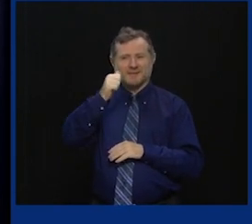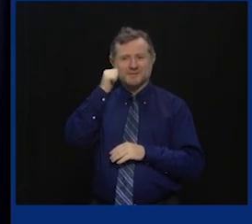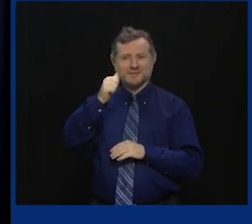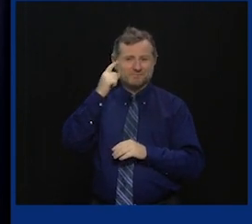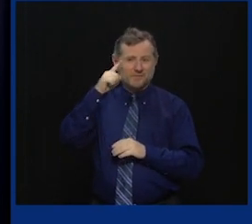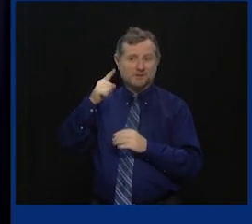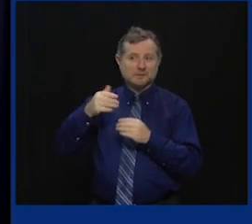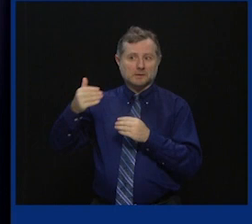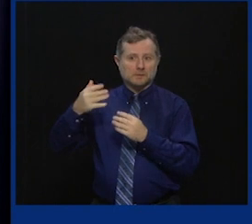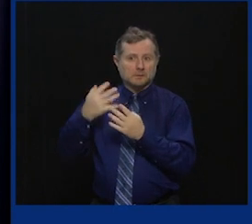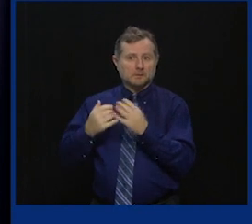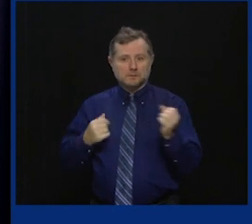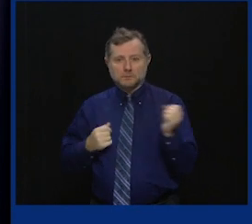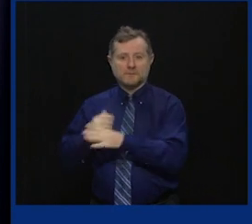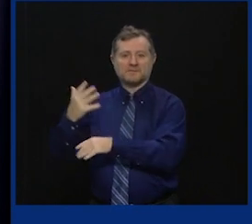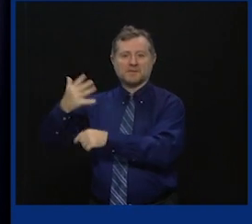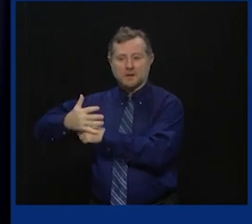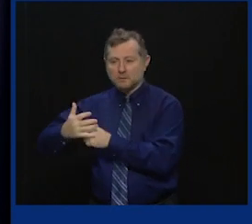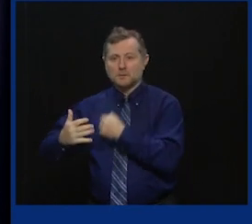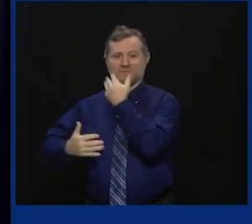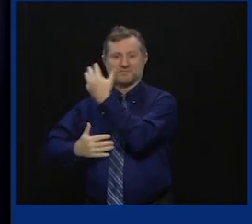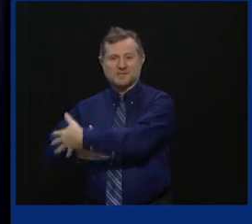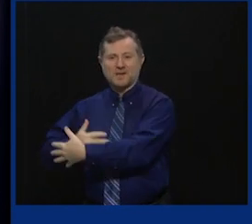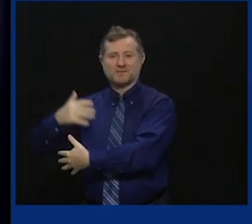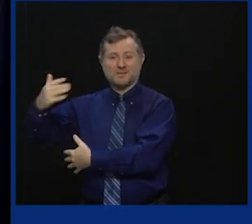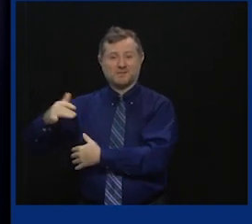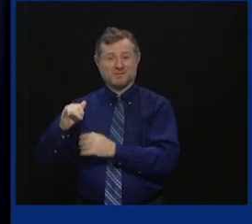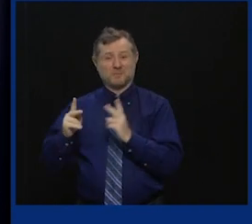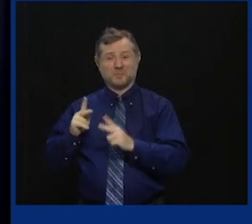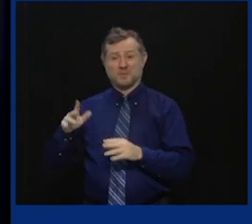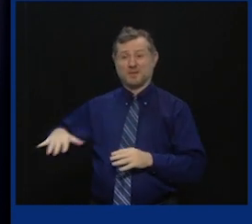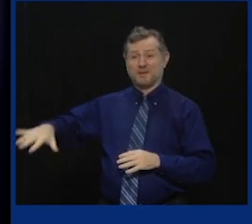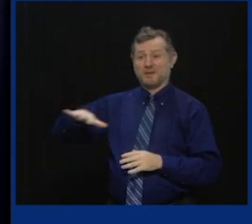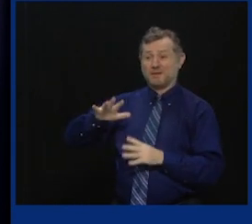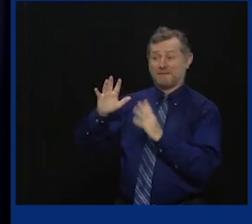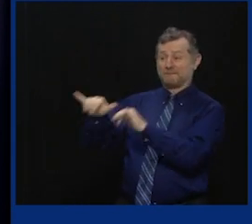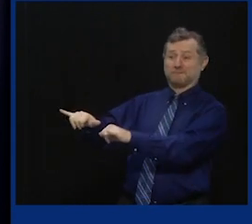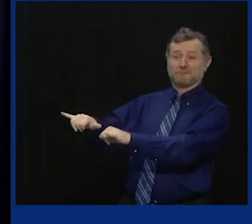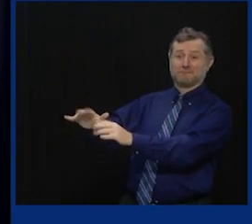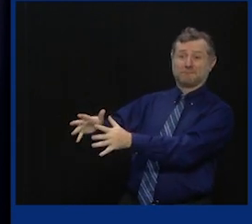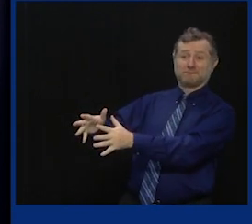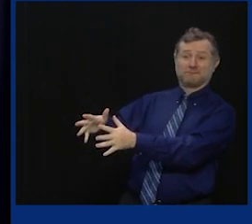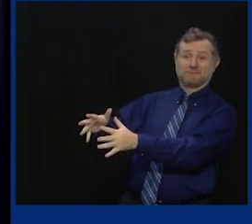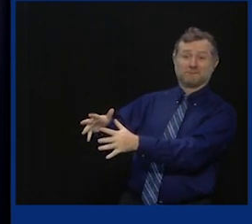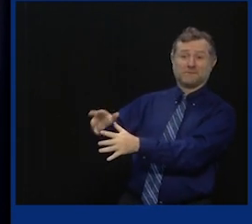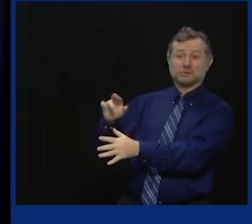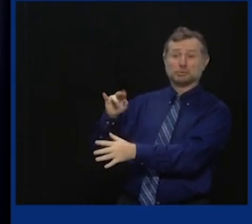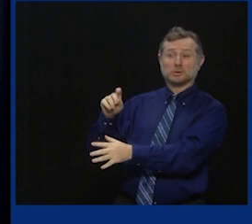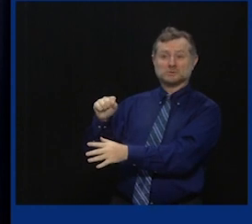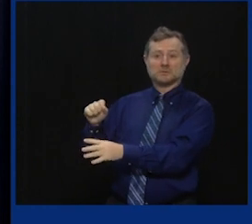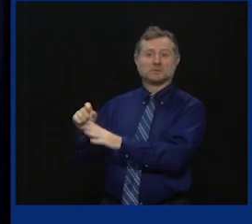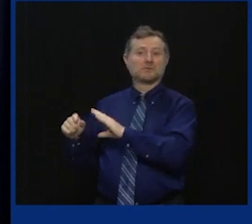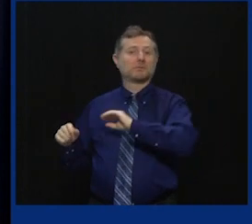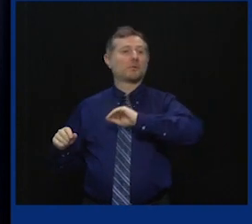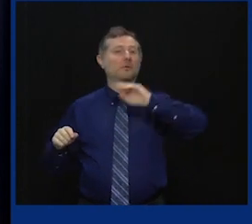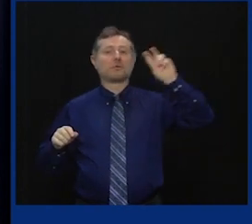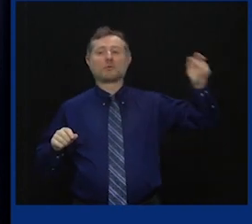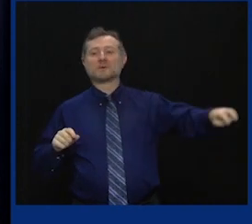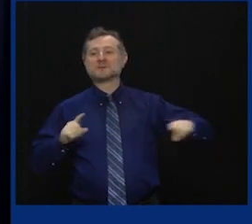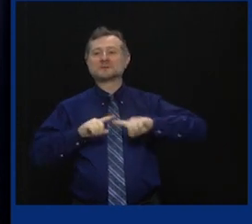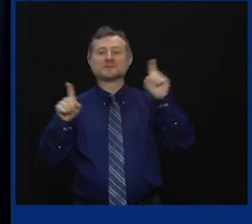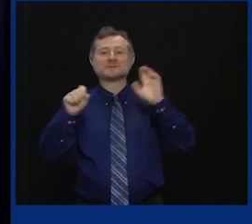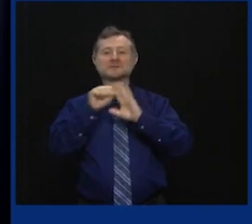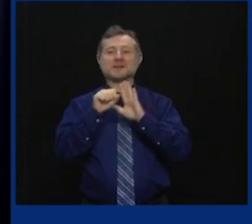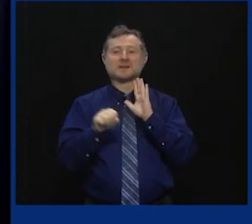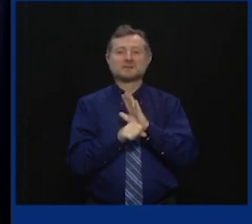Rikers, a volatile tinderbox, and allowed to go to another state facility. And we're going to have a review process. We